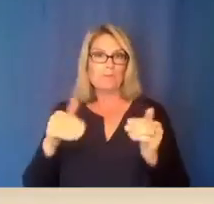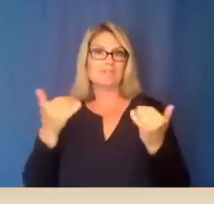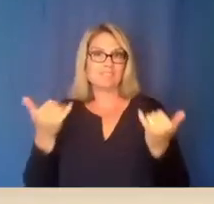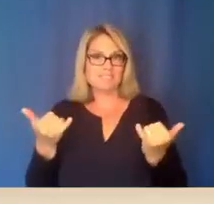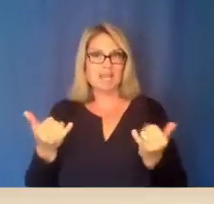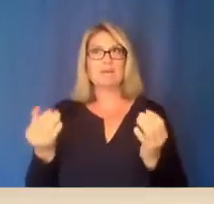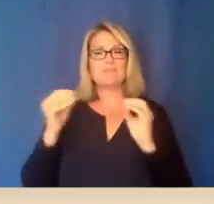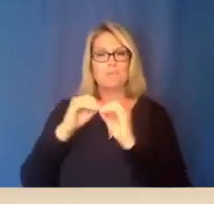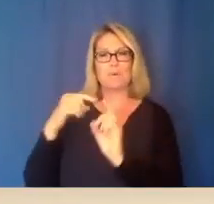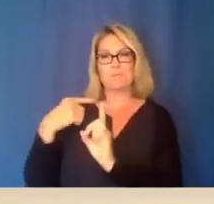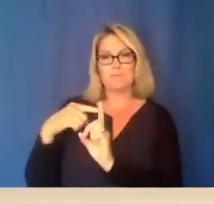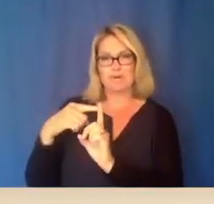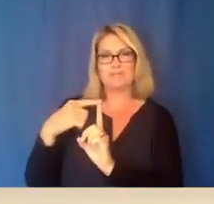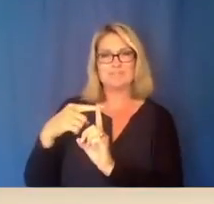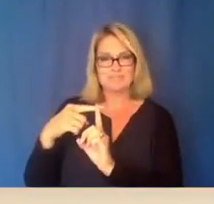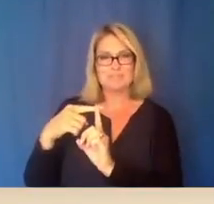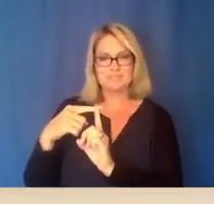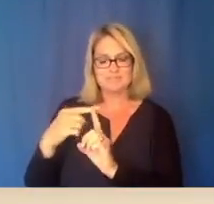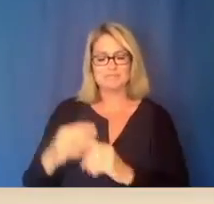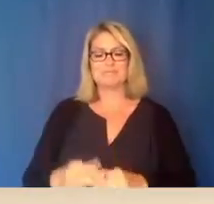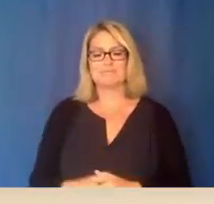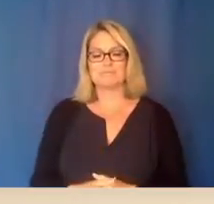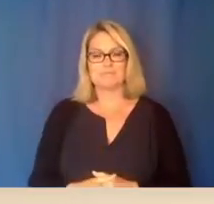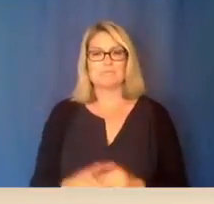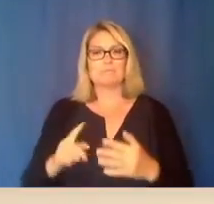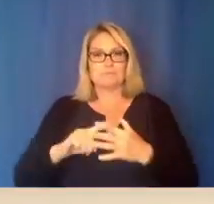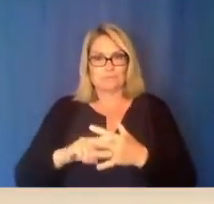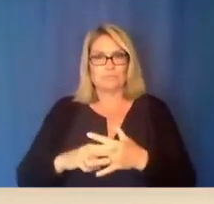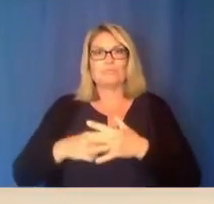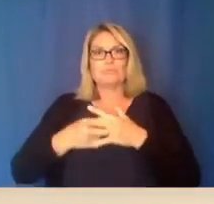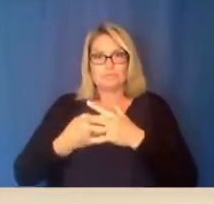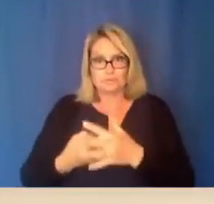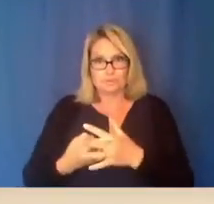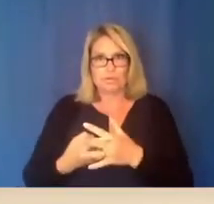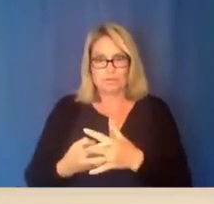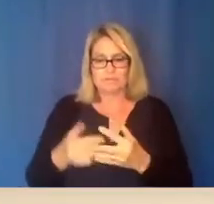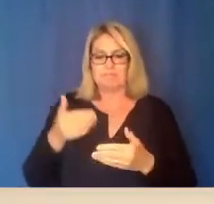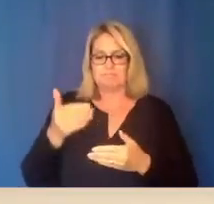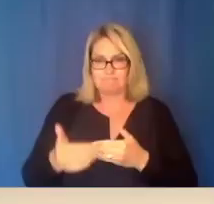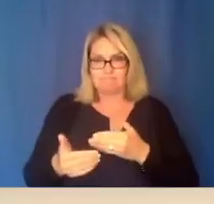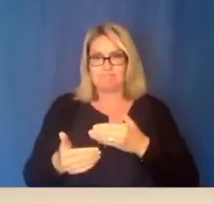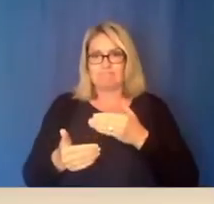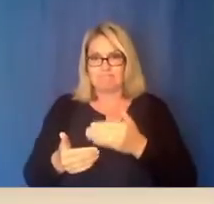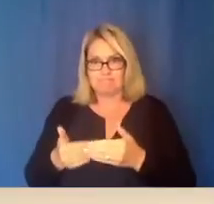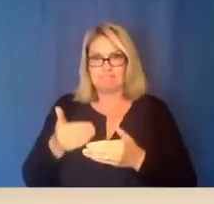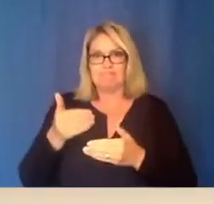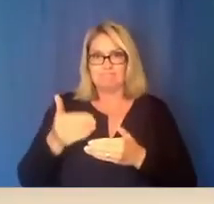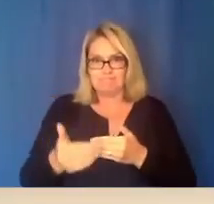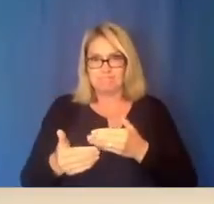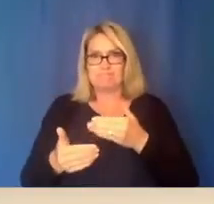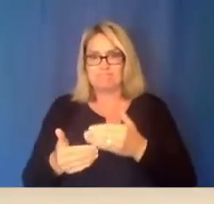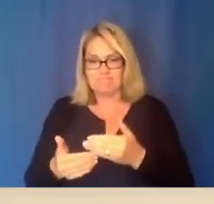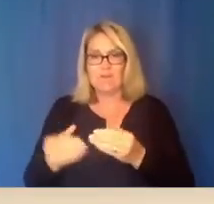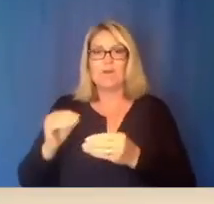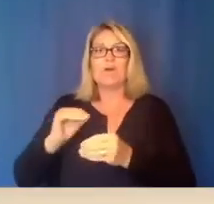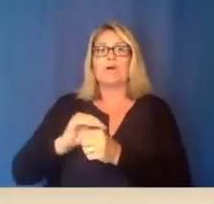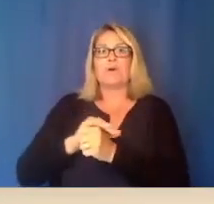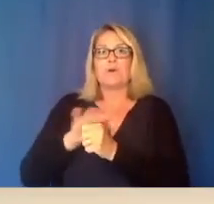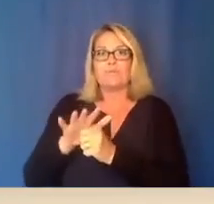one as we take steps towards getting out of this pandemic.